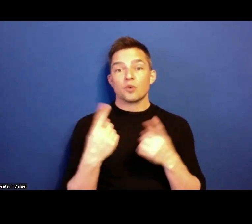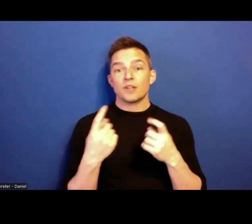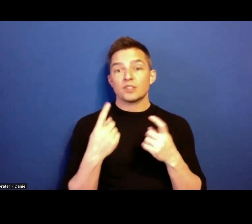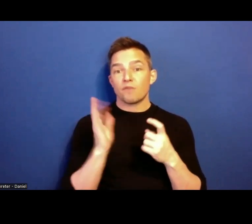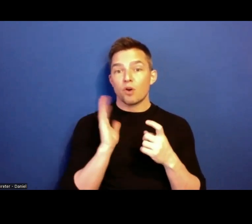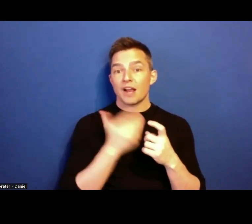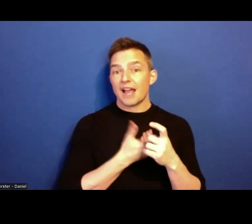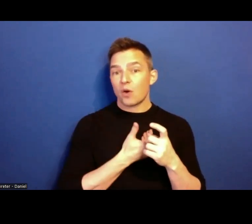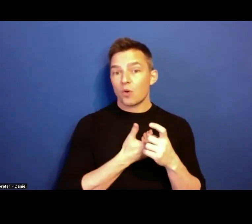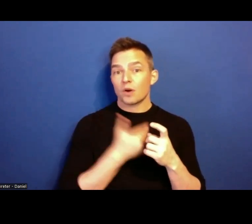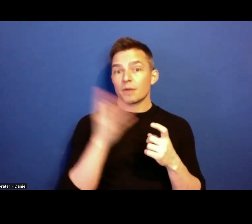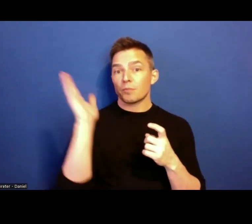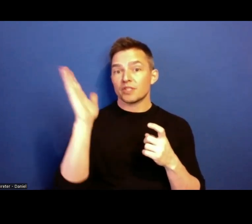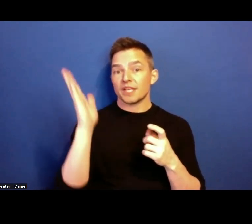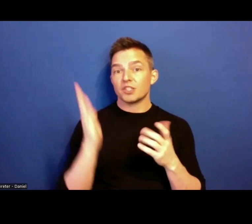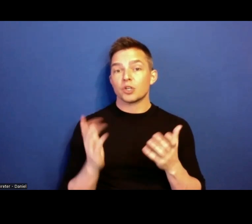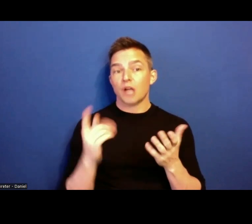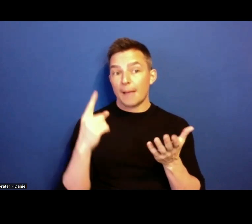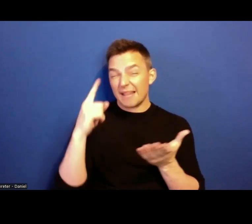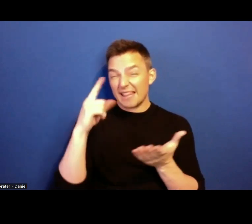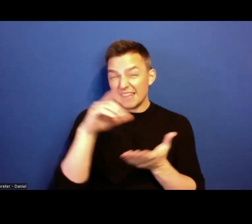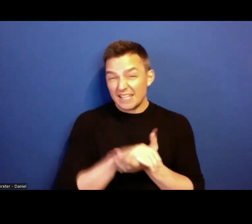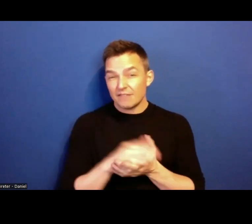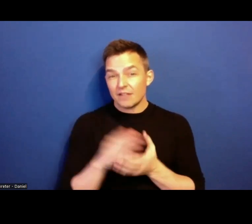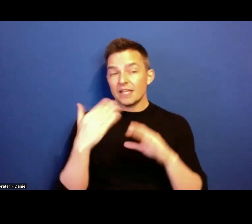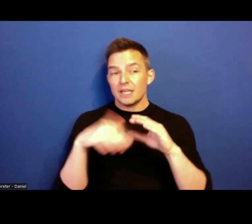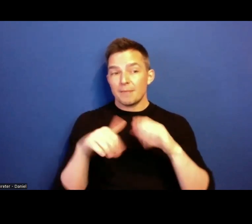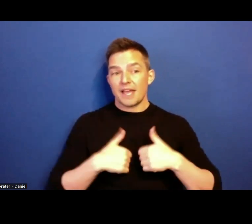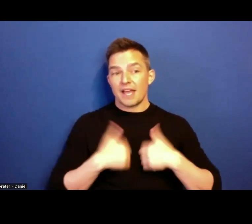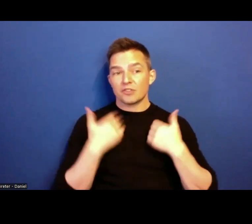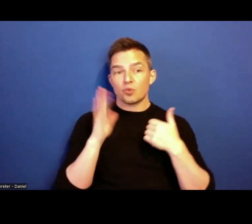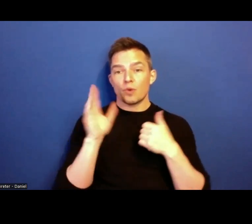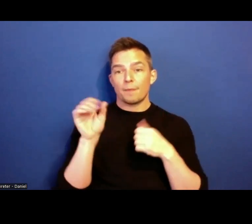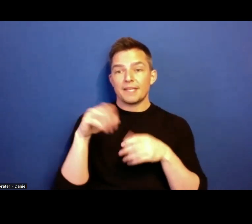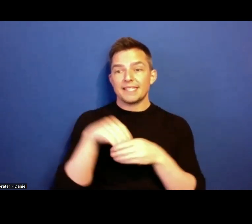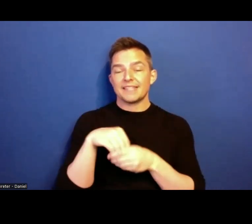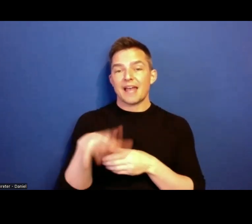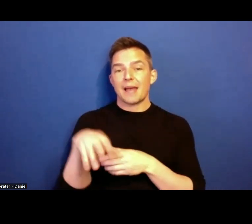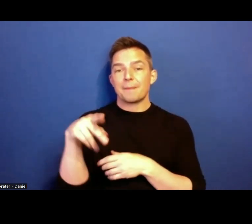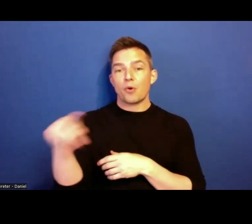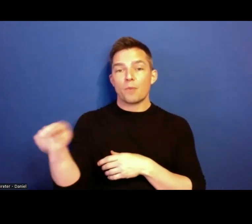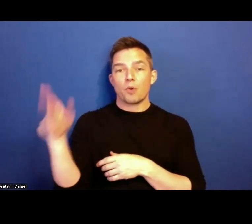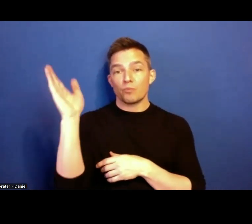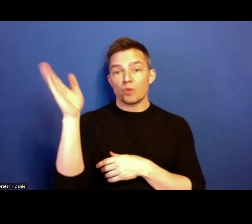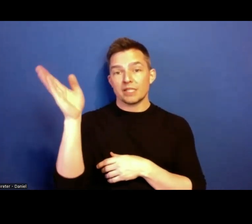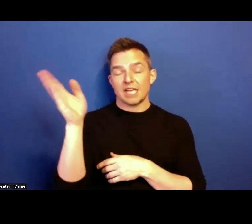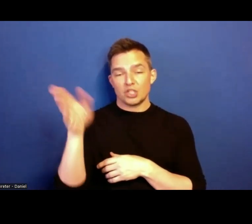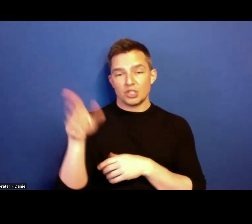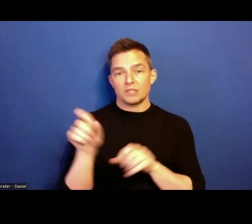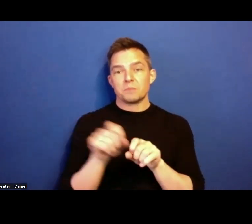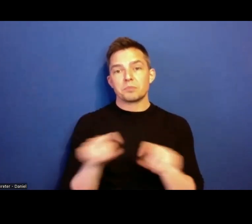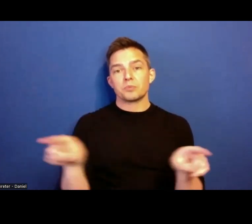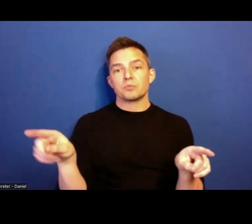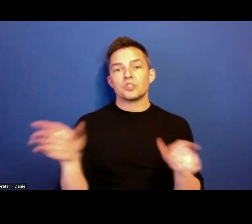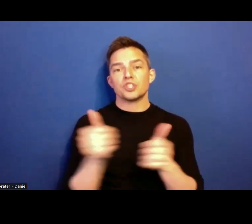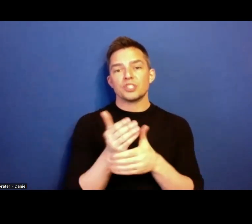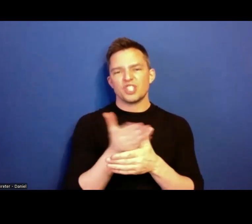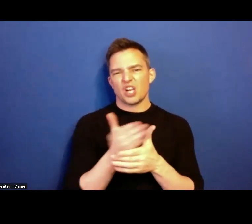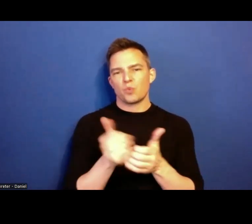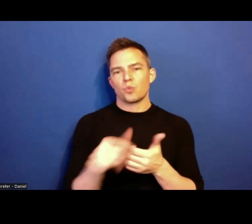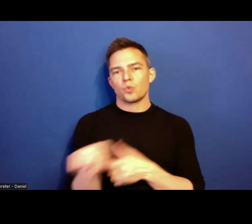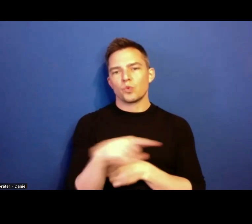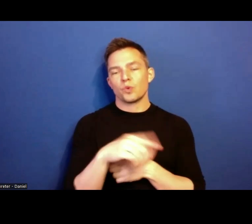our presenters, I believe their email addresses will be in the PowerPoint presentation that will be shared with you.